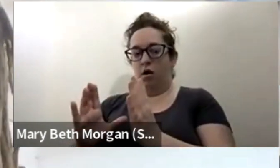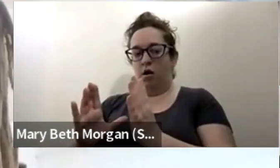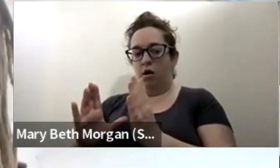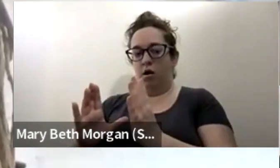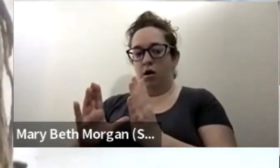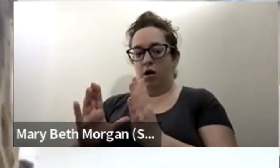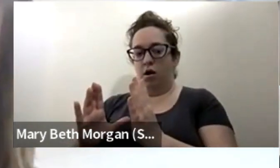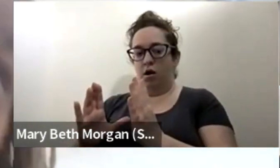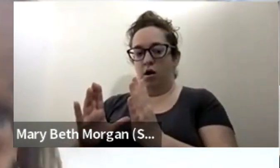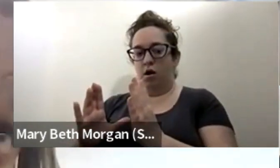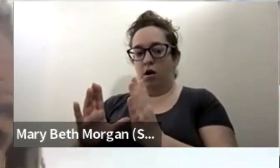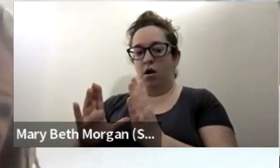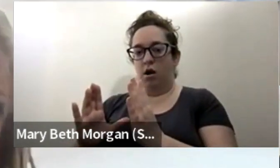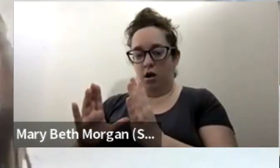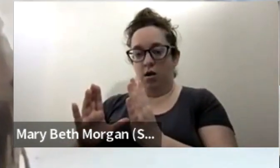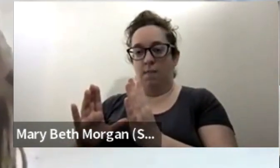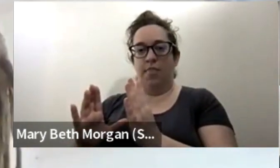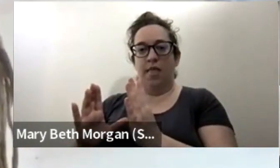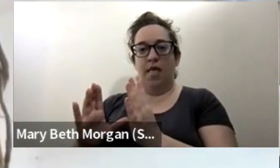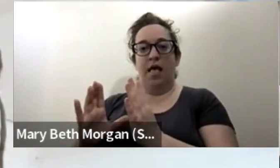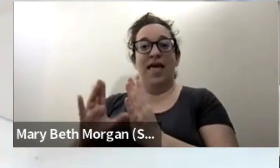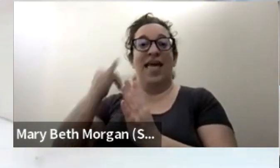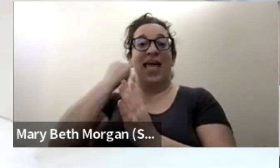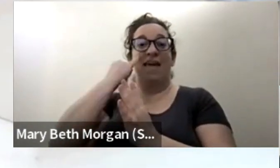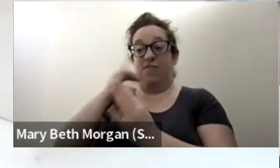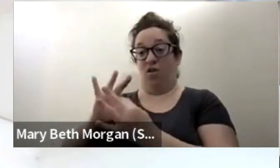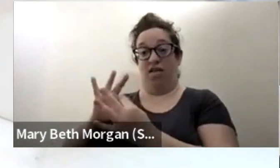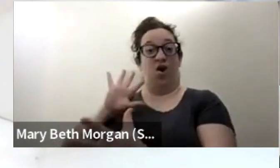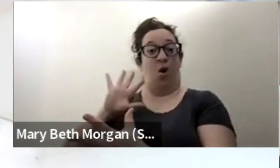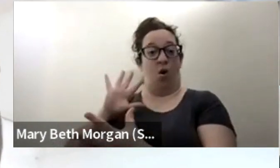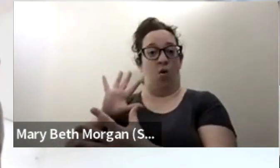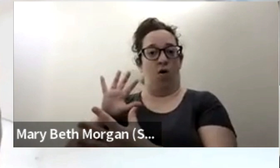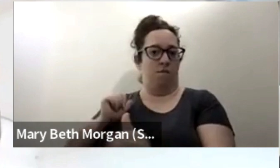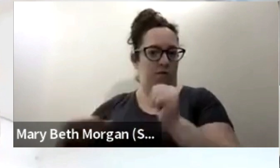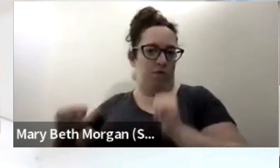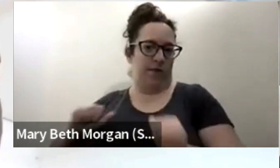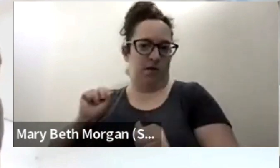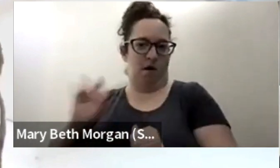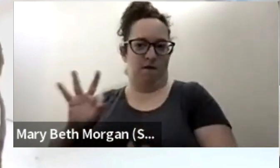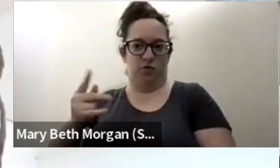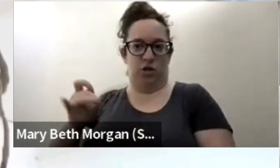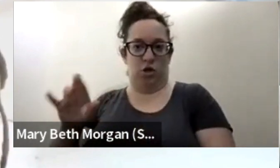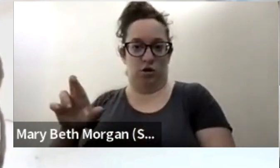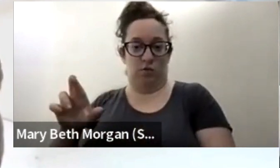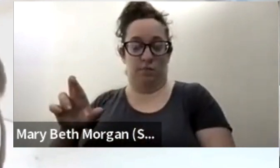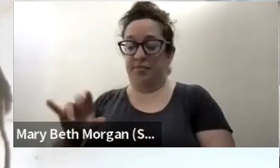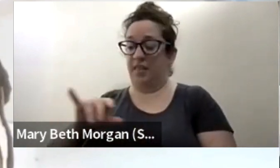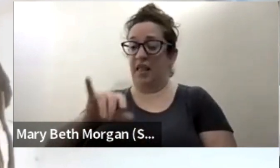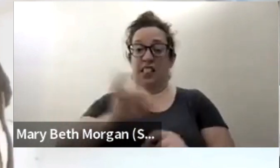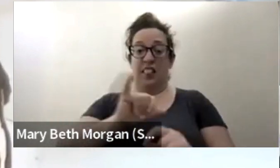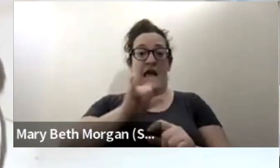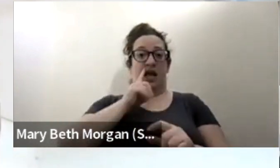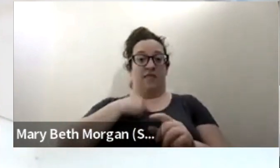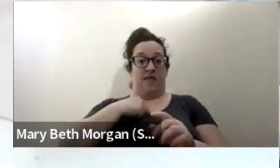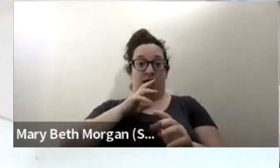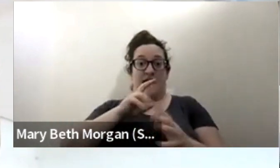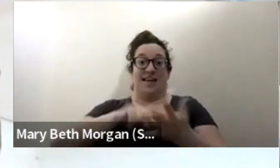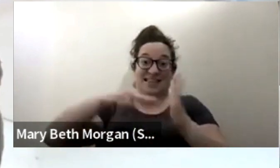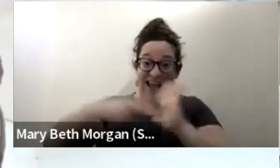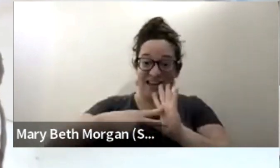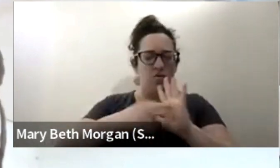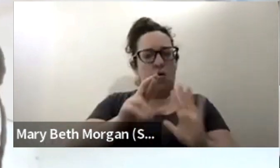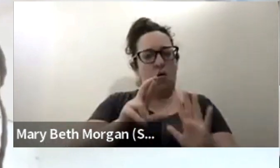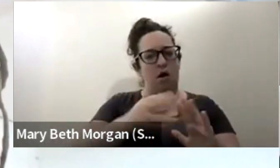they're doing is letting go of performance of gender and moving into authentic. inhabitation, right, of their